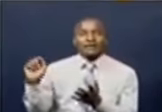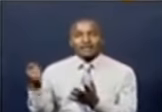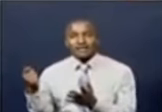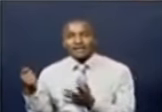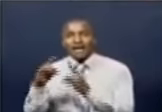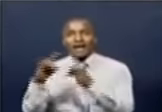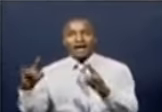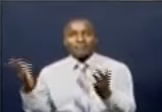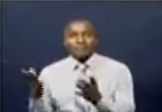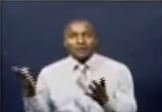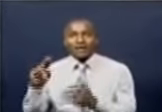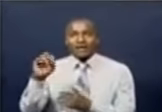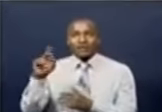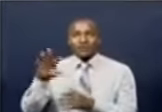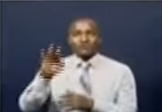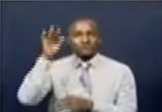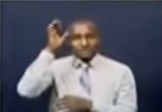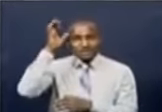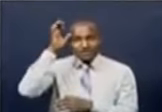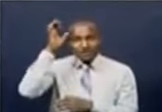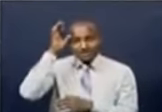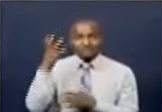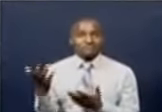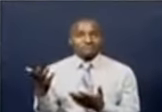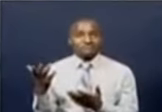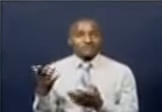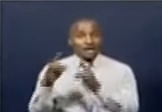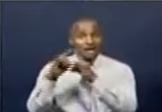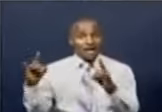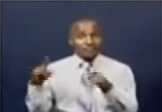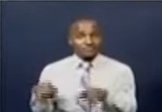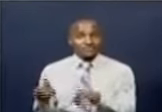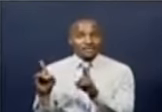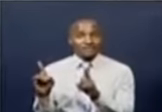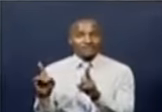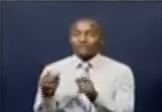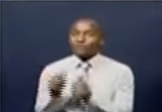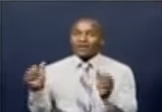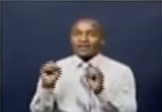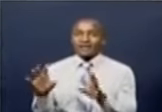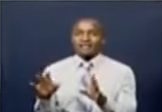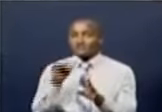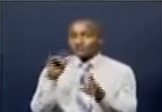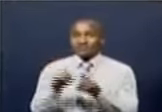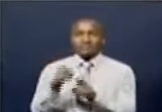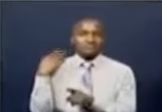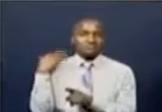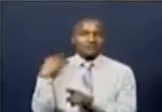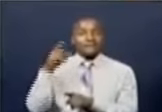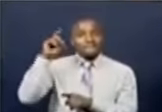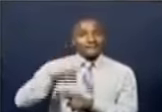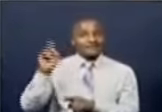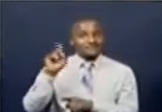In Kenya. They okay. ended up in Eldoret and some other. So it was scattered. So even the camping itself was not very neat as we are used to. I'm not saying it must be in